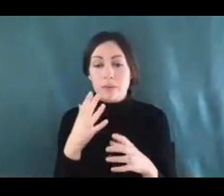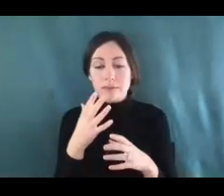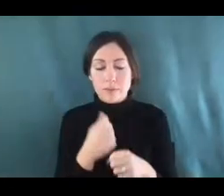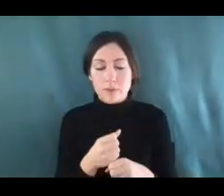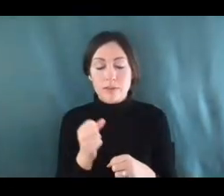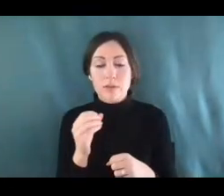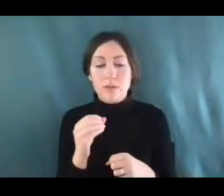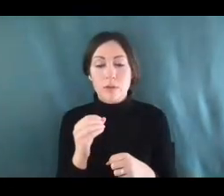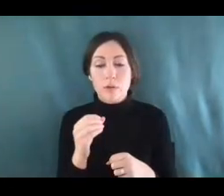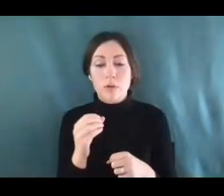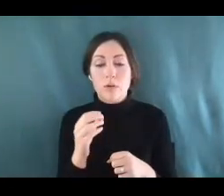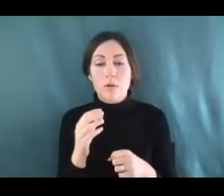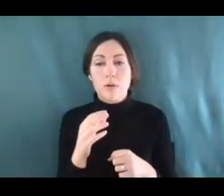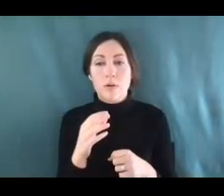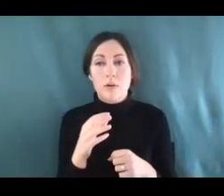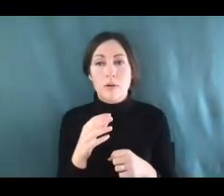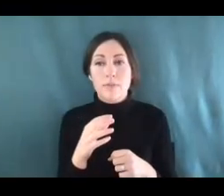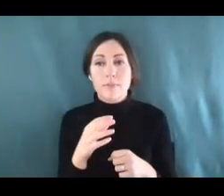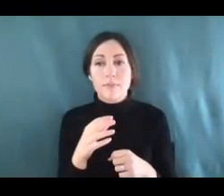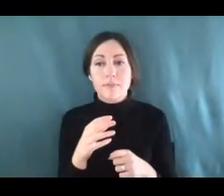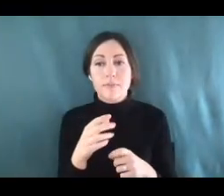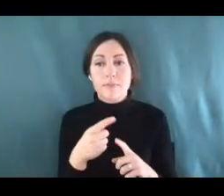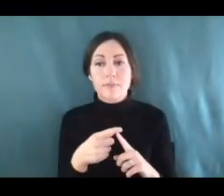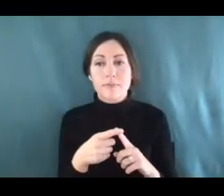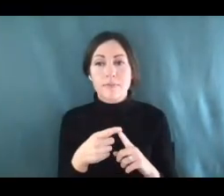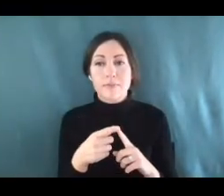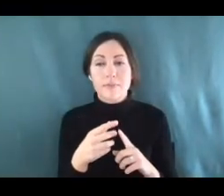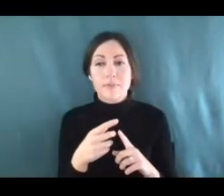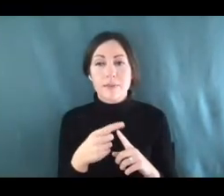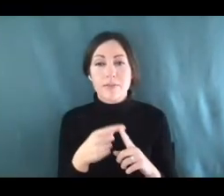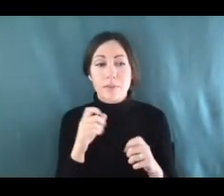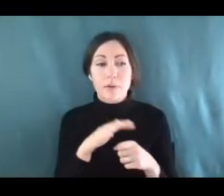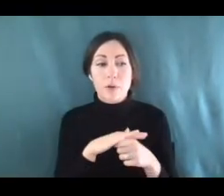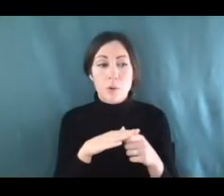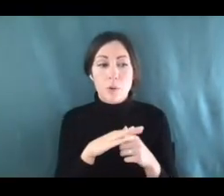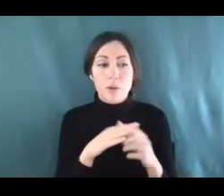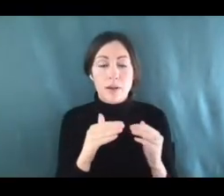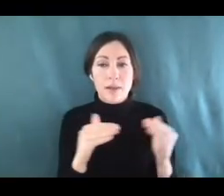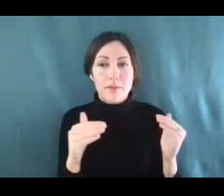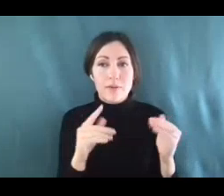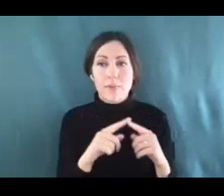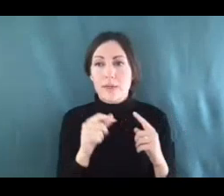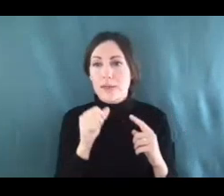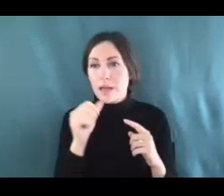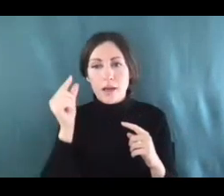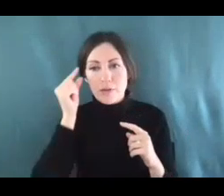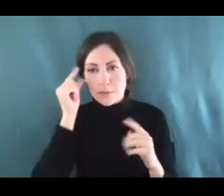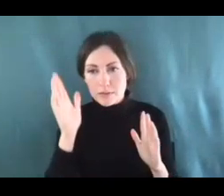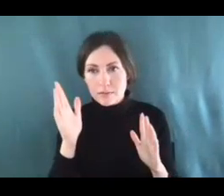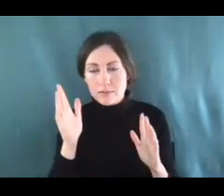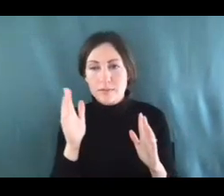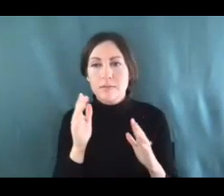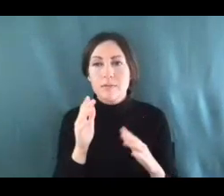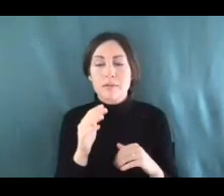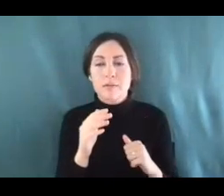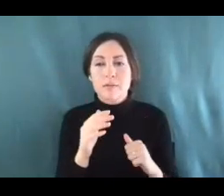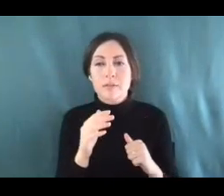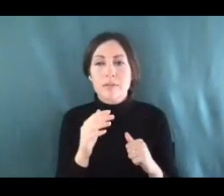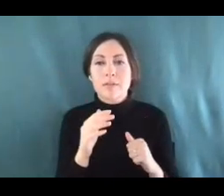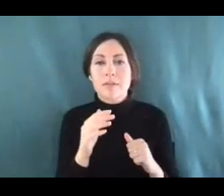So coming from the local level, but not government, not local municipality